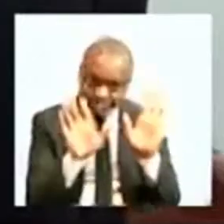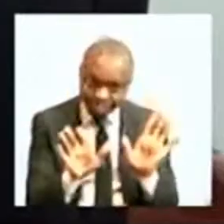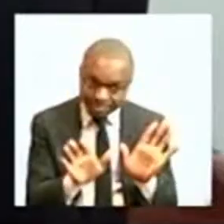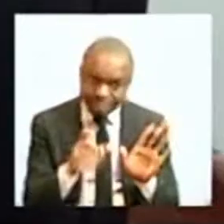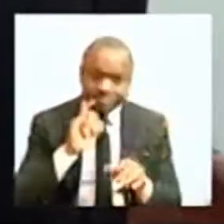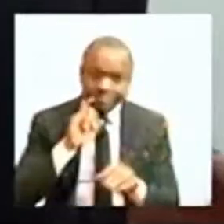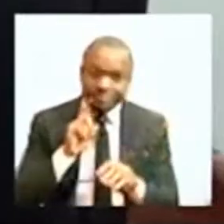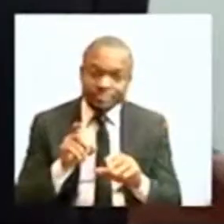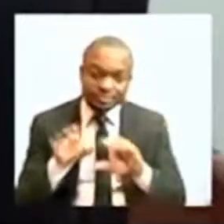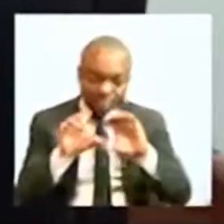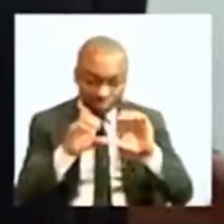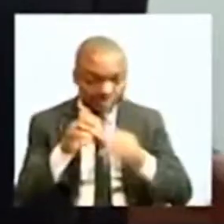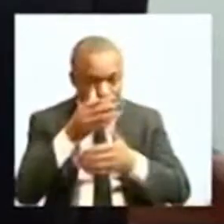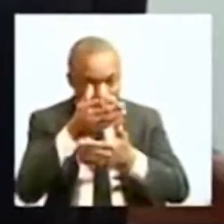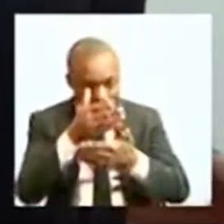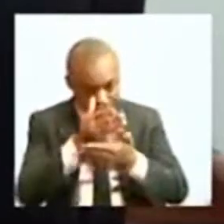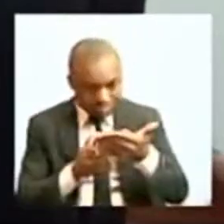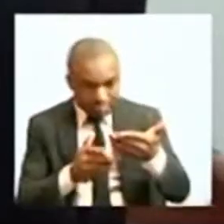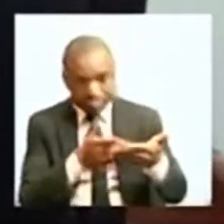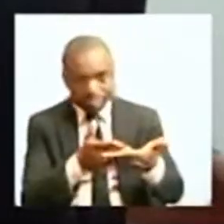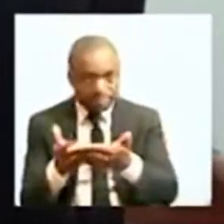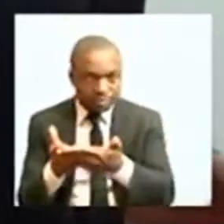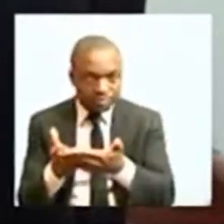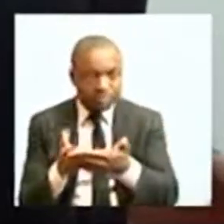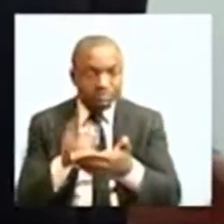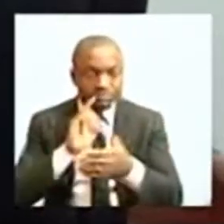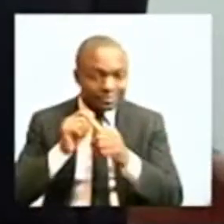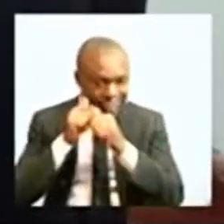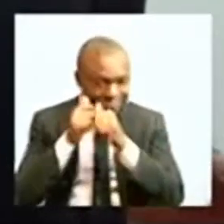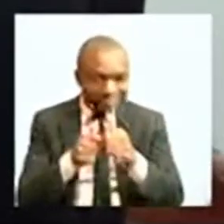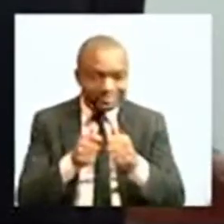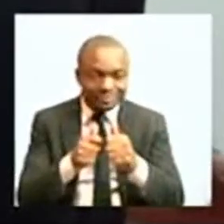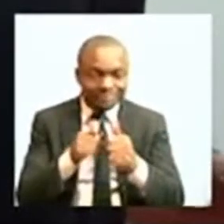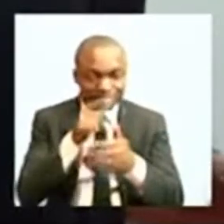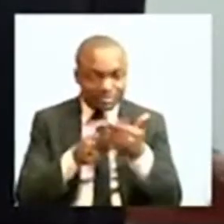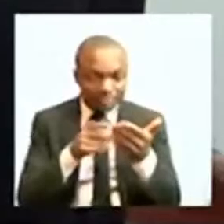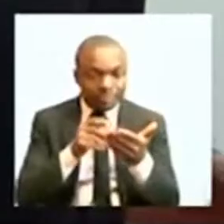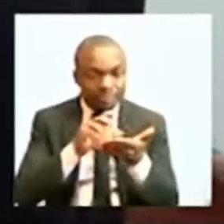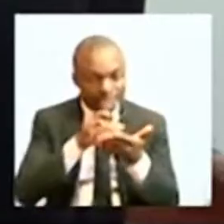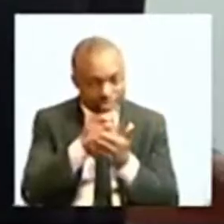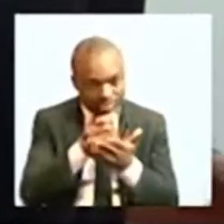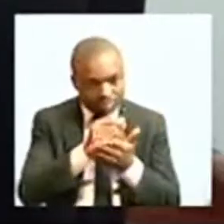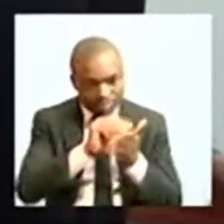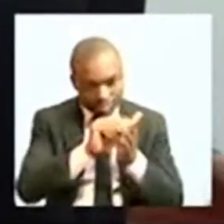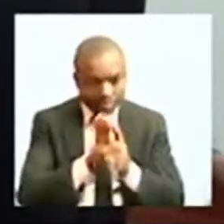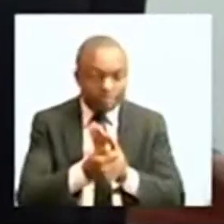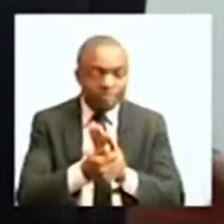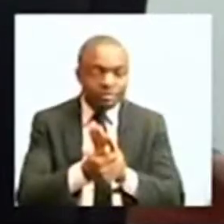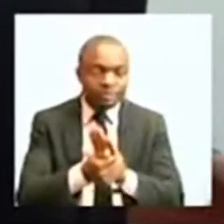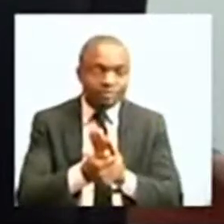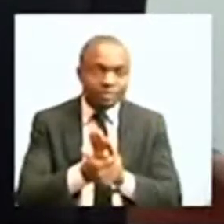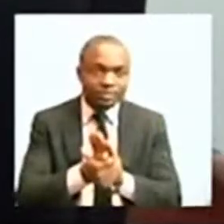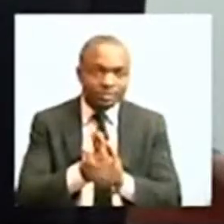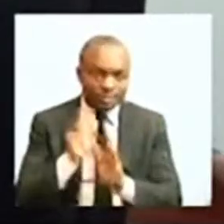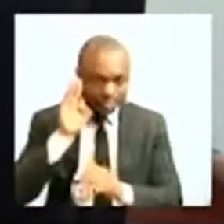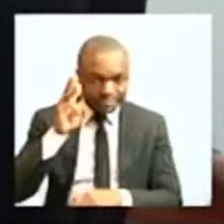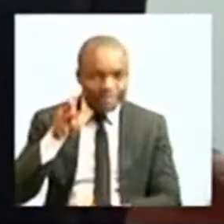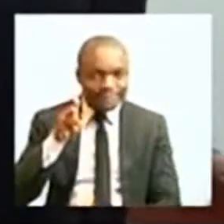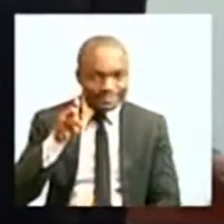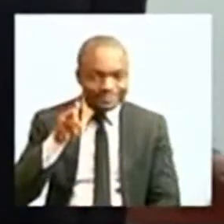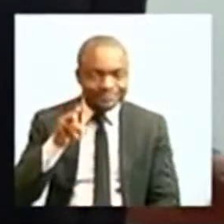need to do on some of these observations. So if we follow what the Finance Act says, I'm sure we'll be able